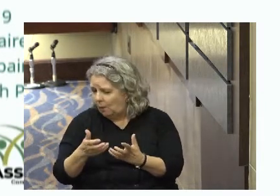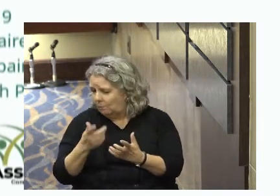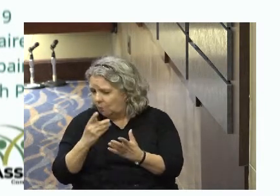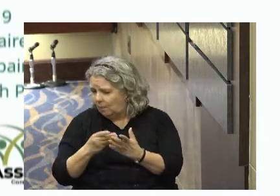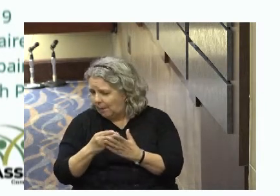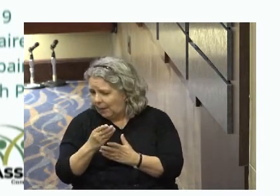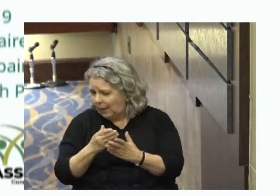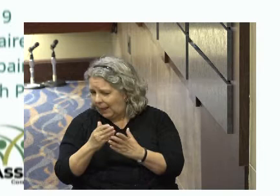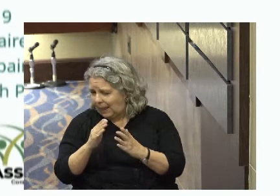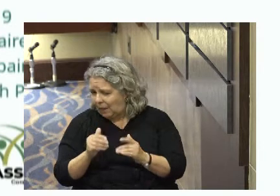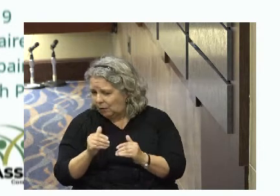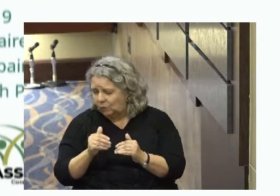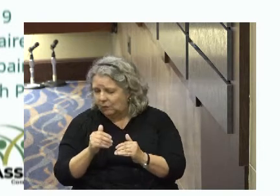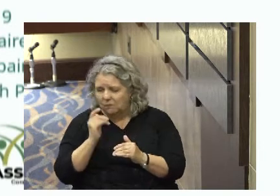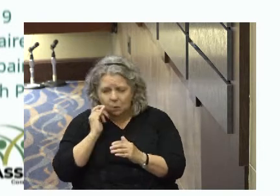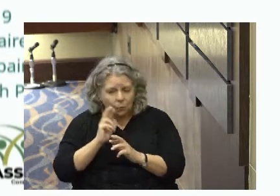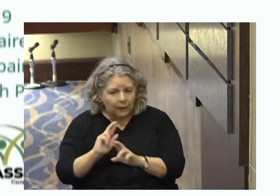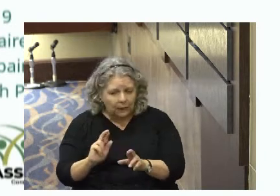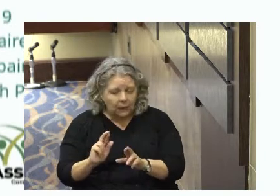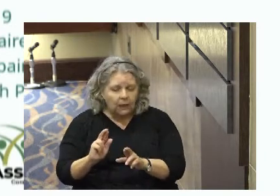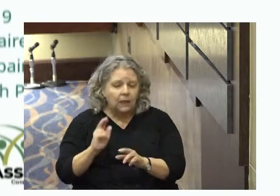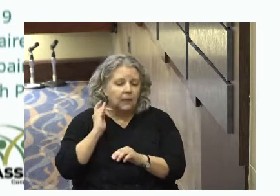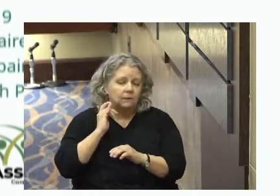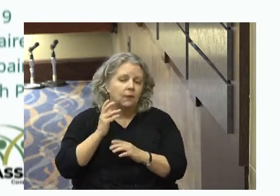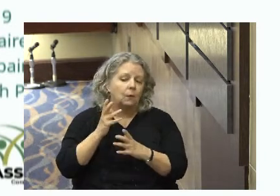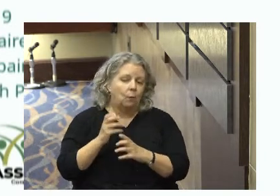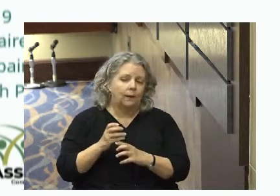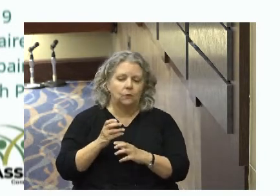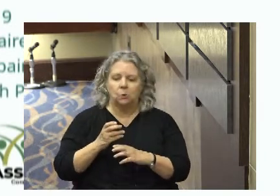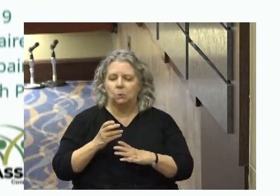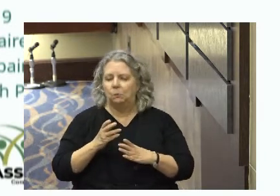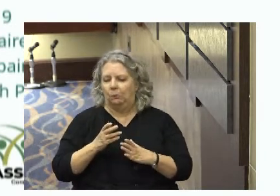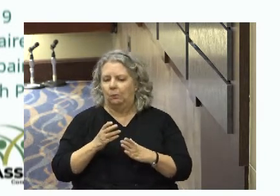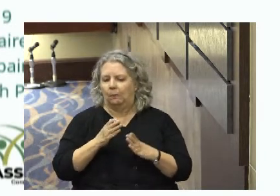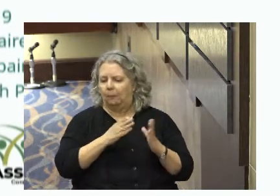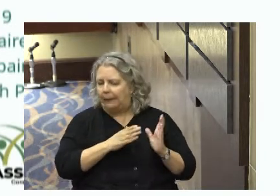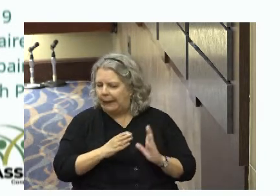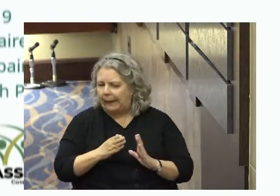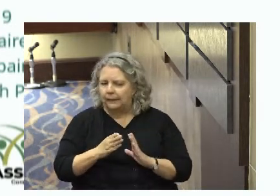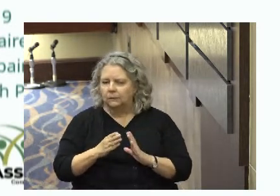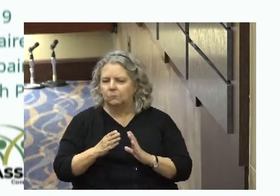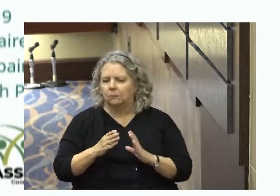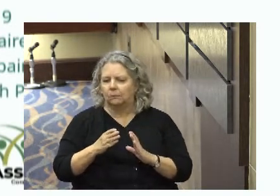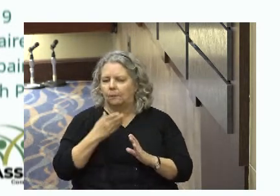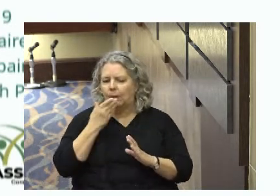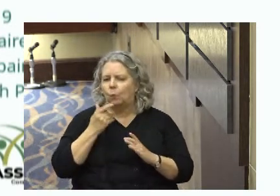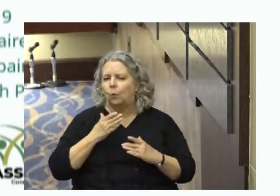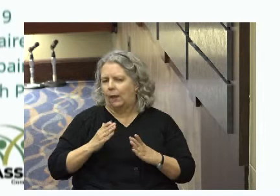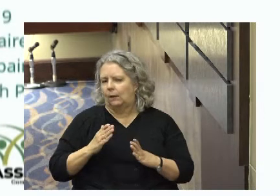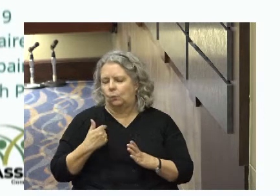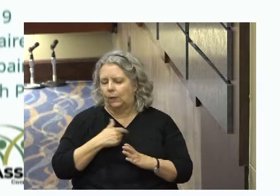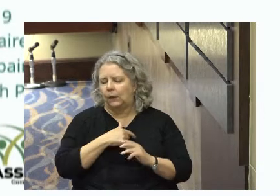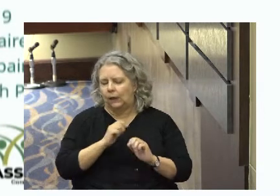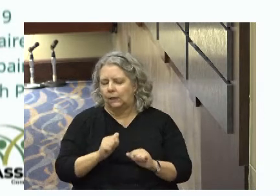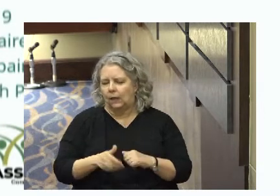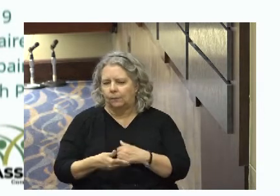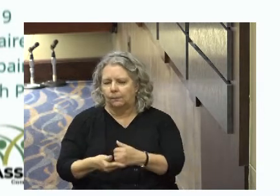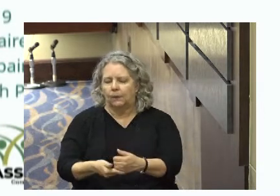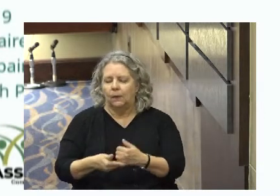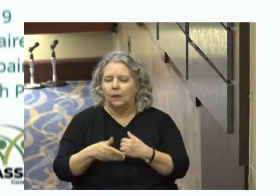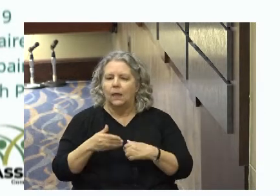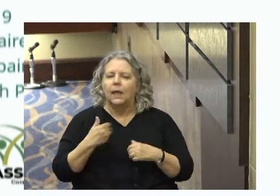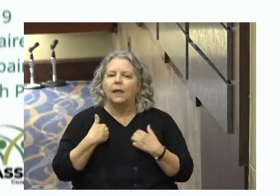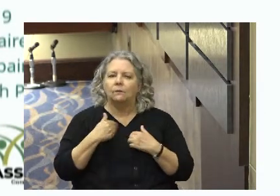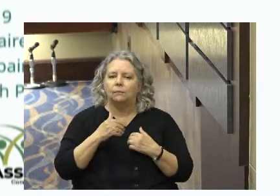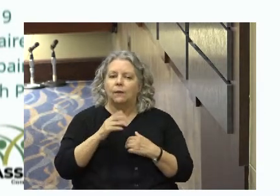that's great. But if they want to do something different, we'll help them make a plan on how to do better. And there's 5,000 counseling sessions just in